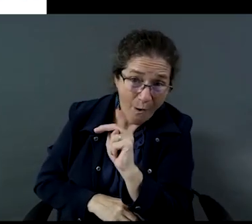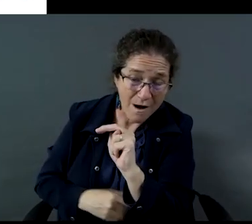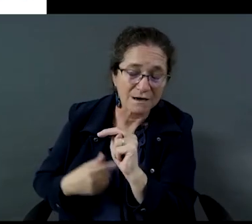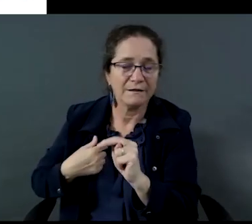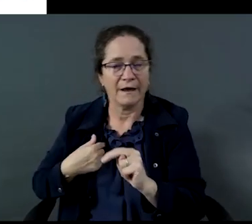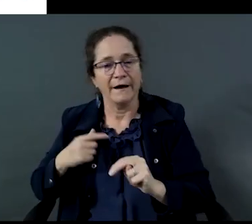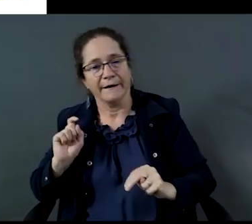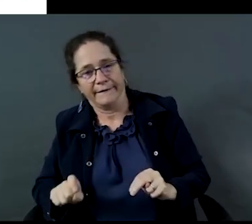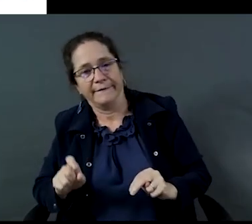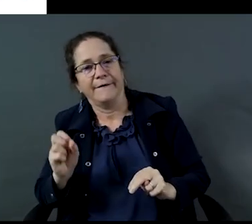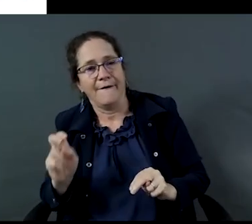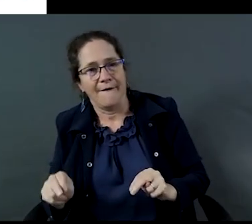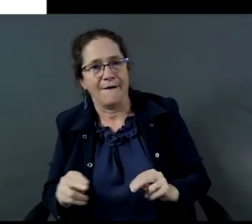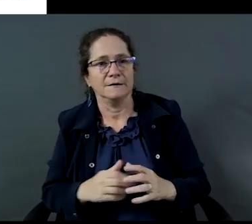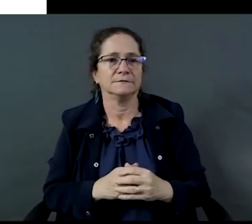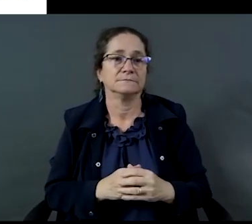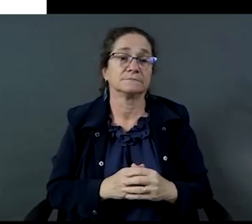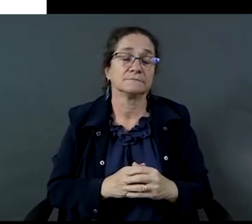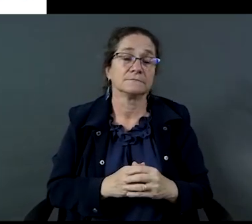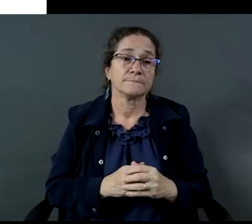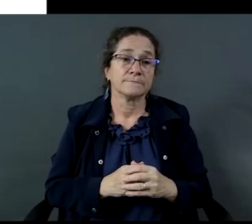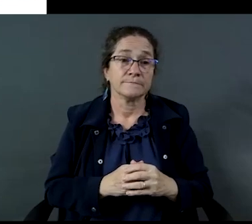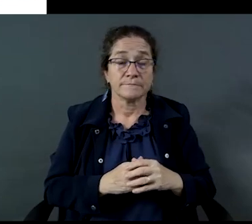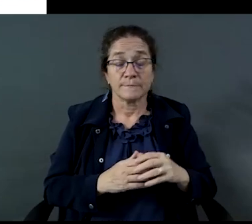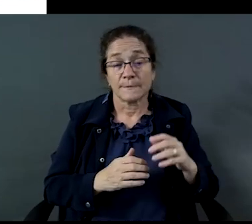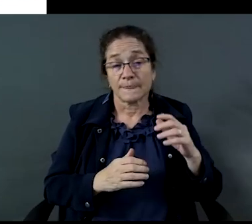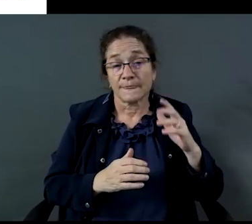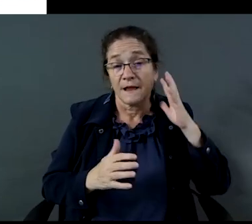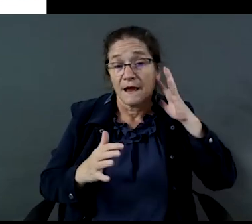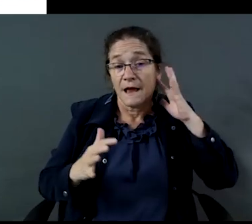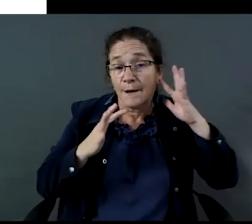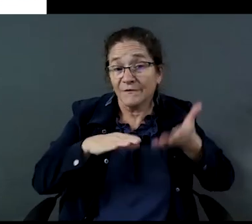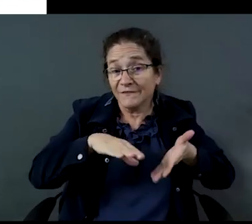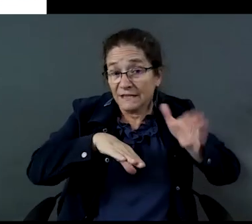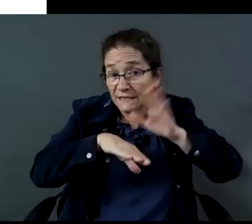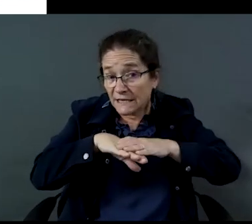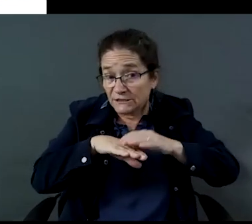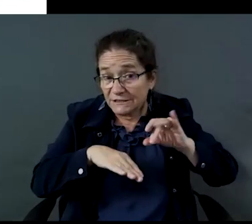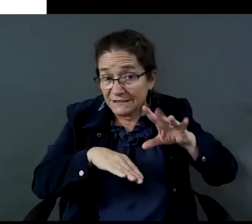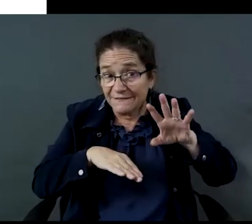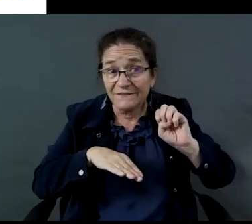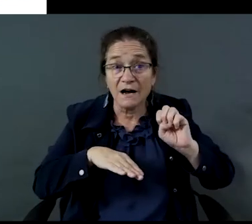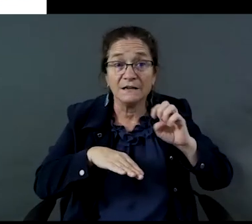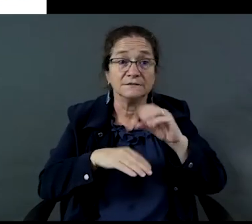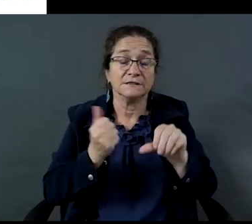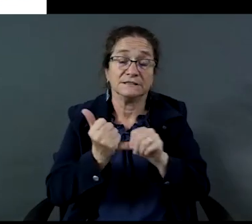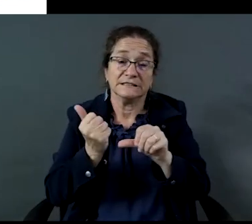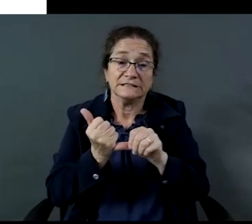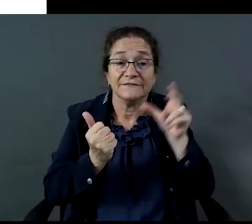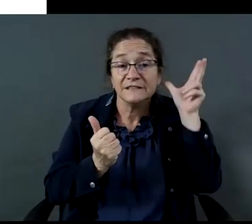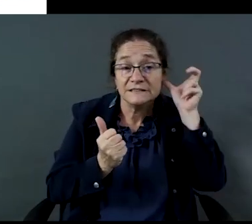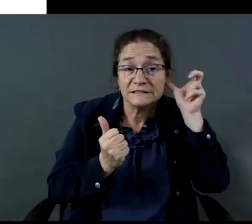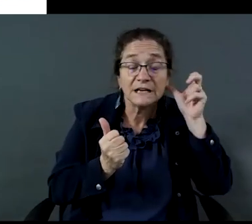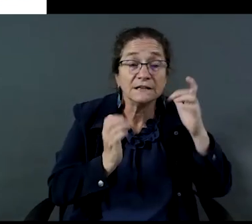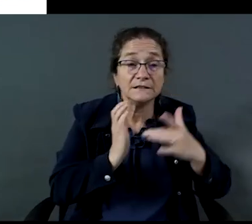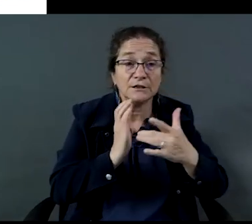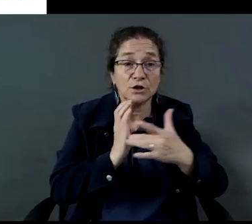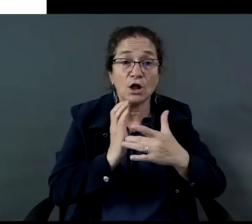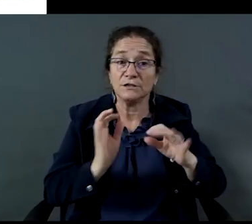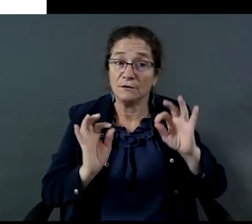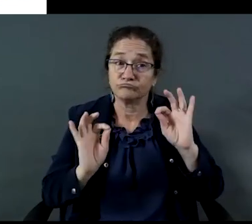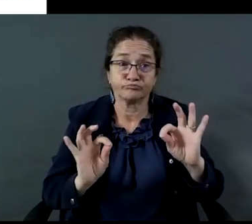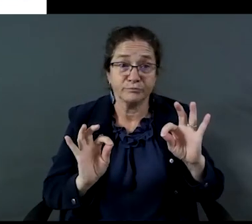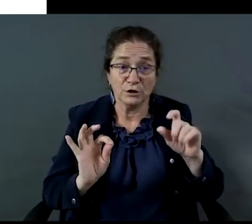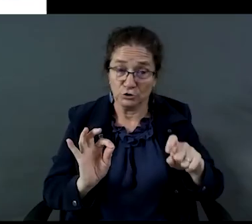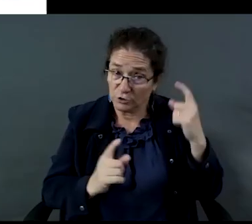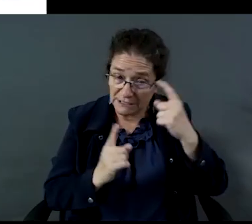and assistive listening technology should be used to ensure auditory access. Some kids will not do well with headphones. I cannot wear headphones